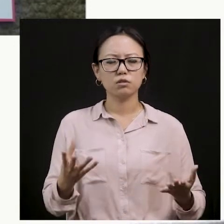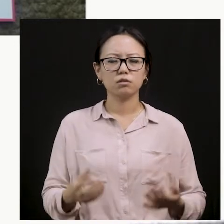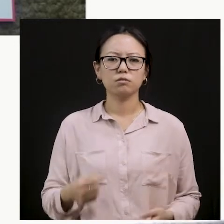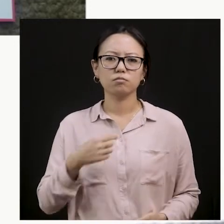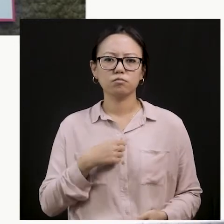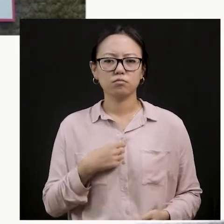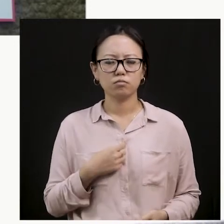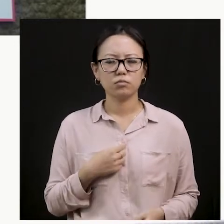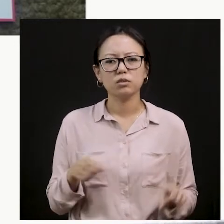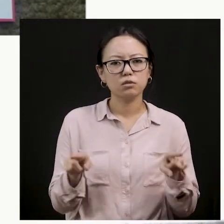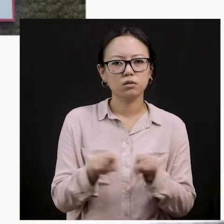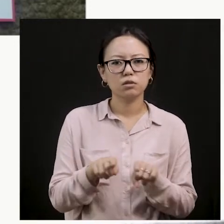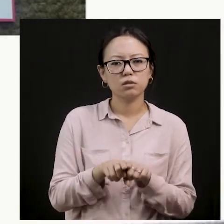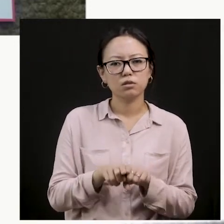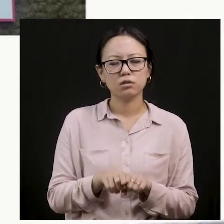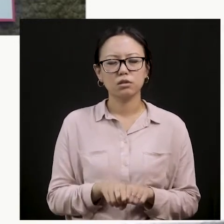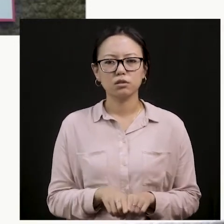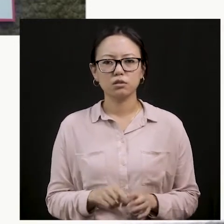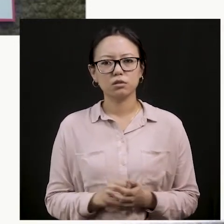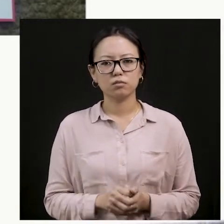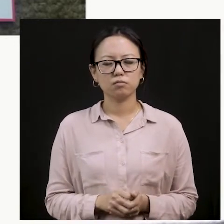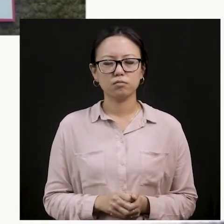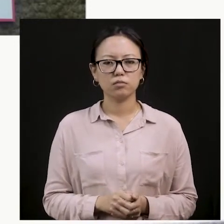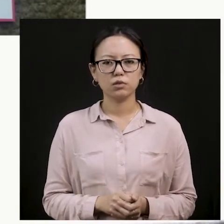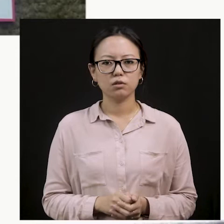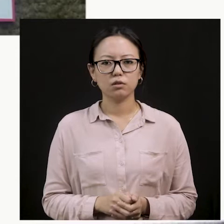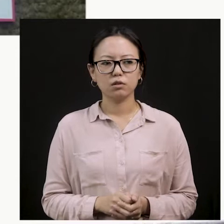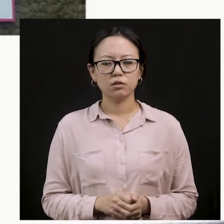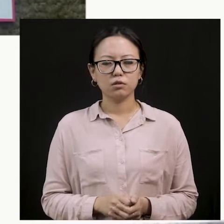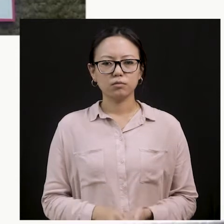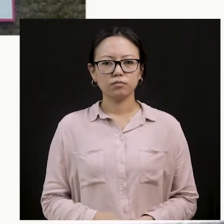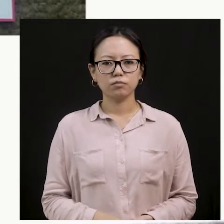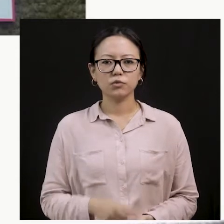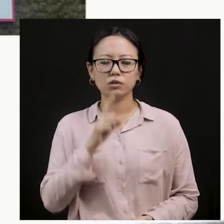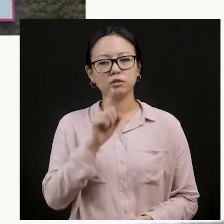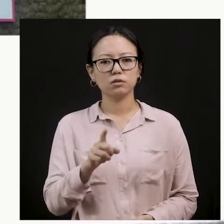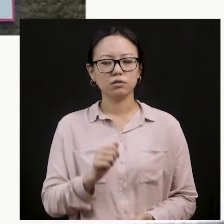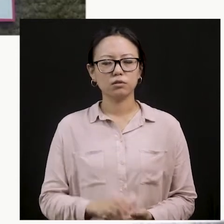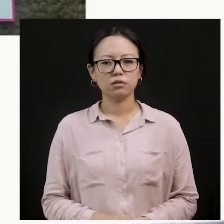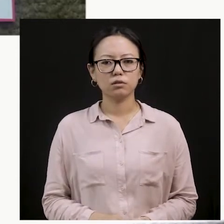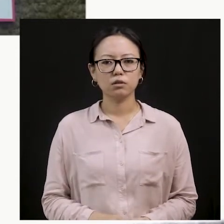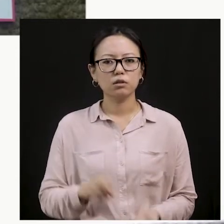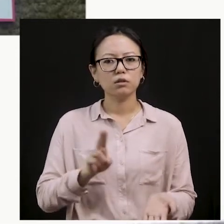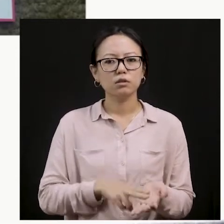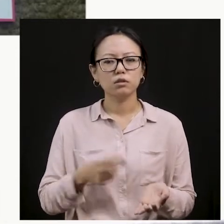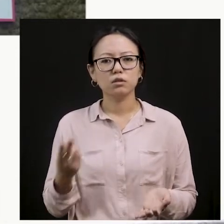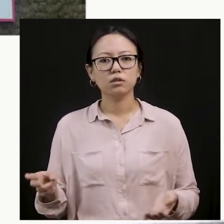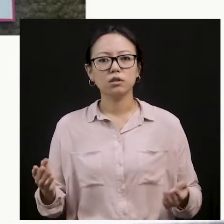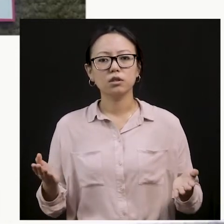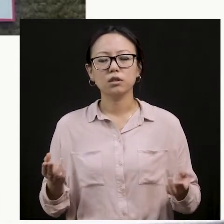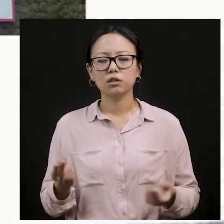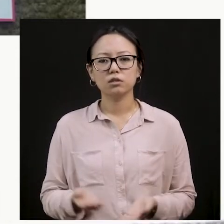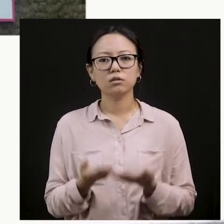give you a brief definition about man-made and natural things. So natural things